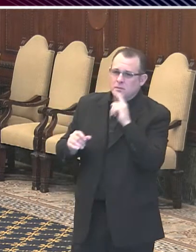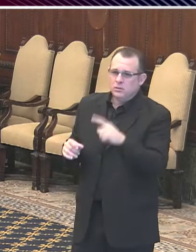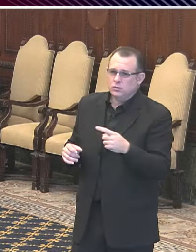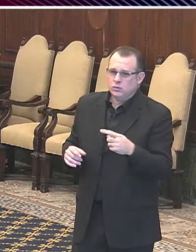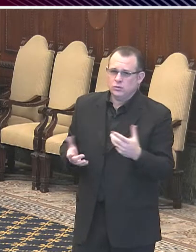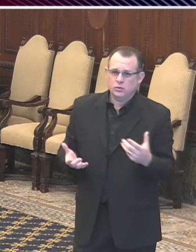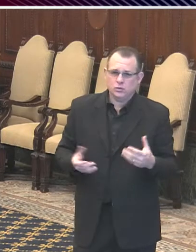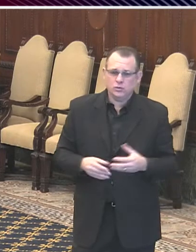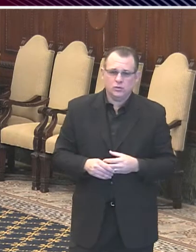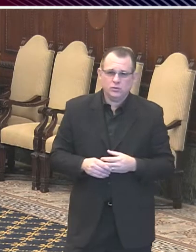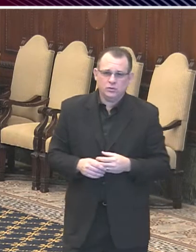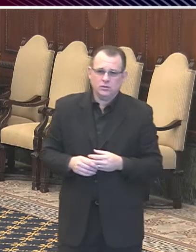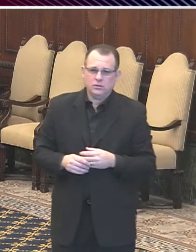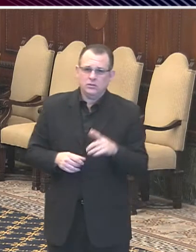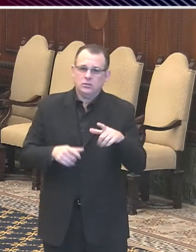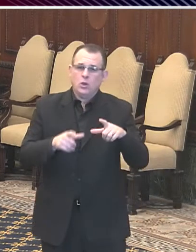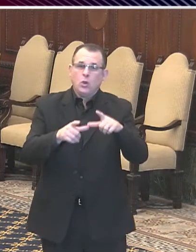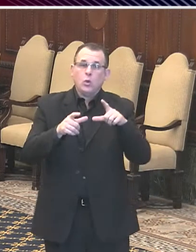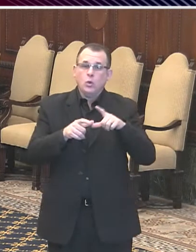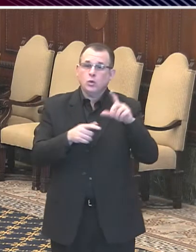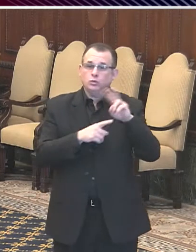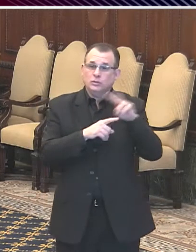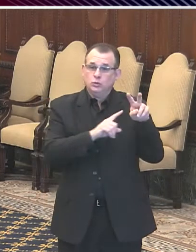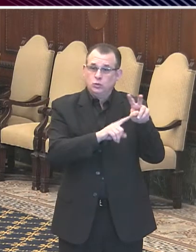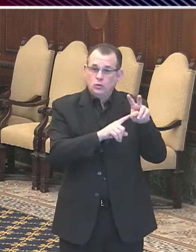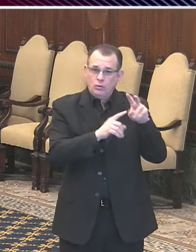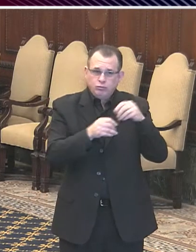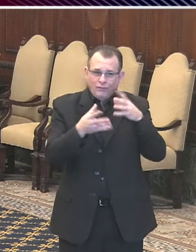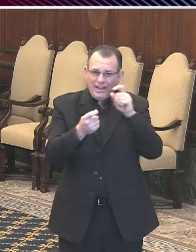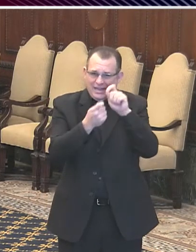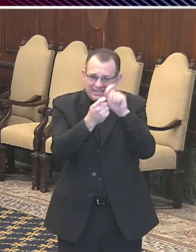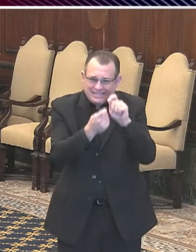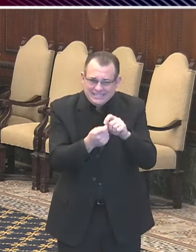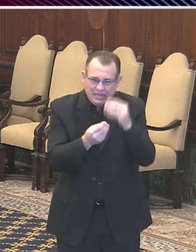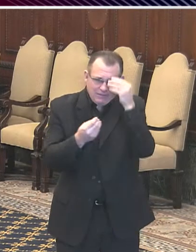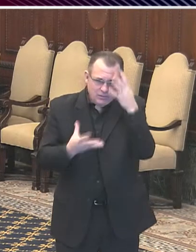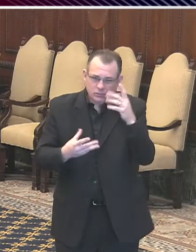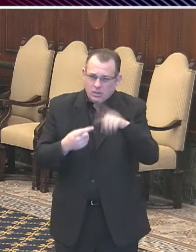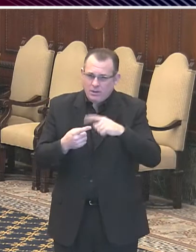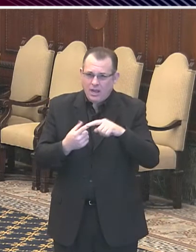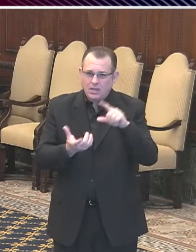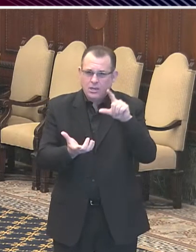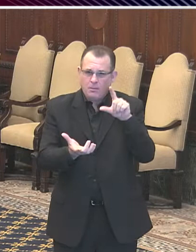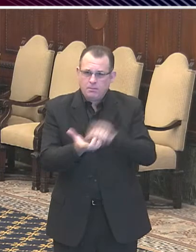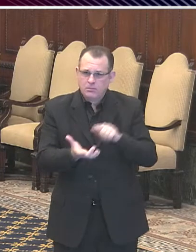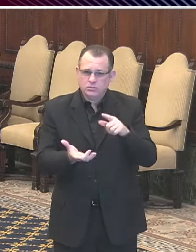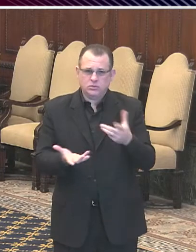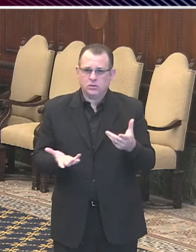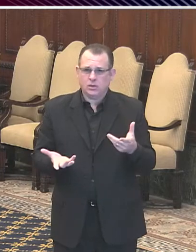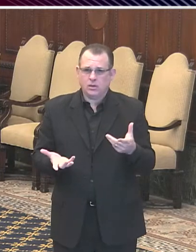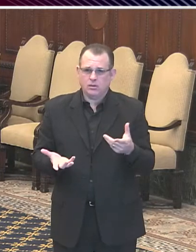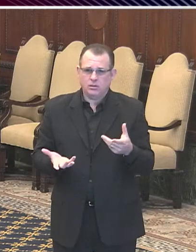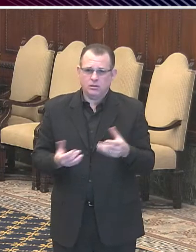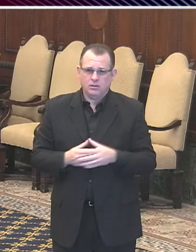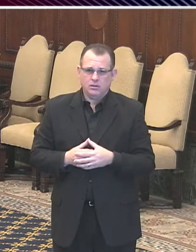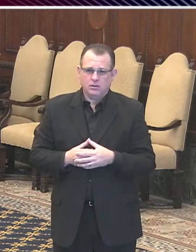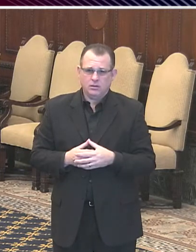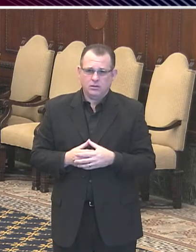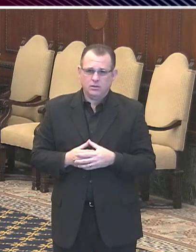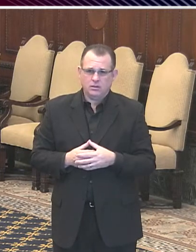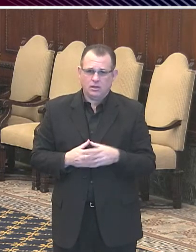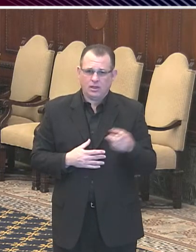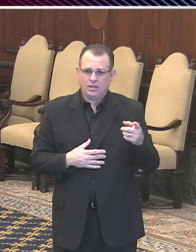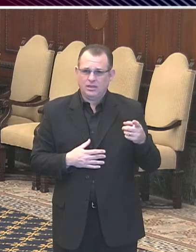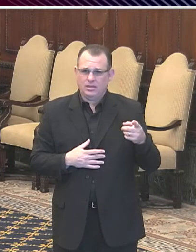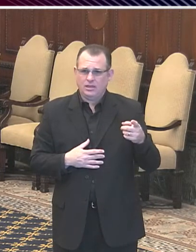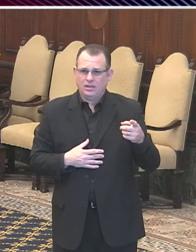Initially, Local 22 provided detailed information to the press. They got out in front of our